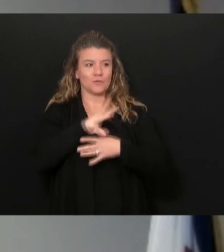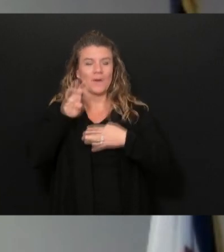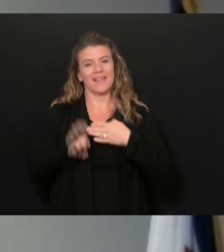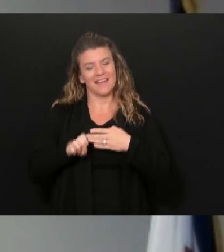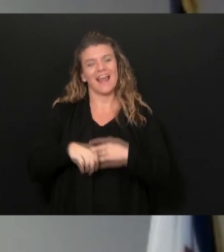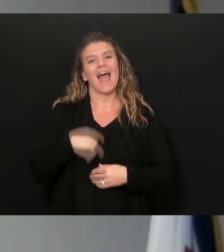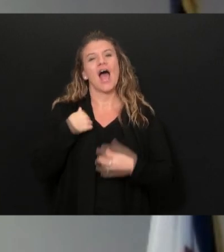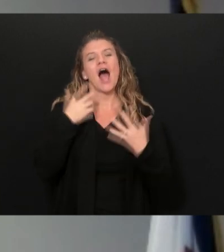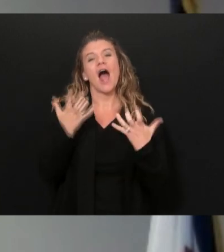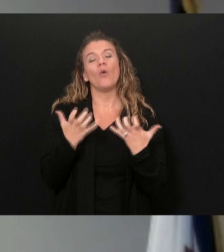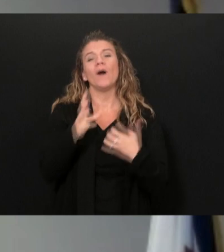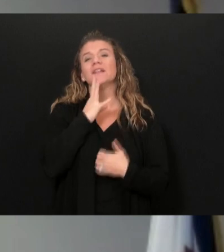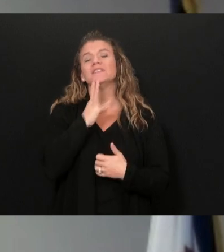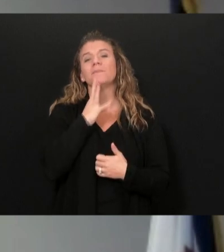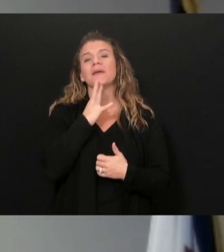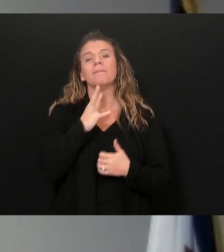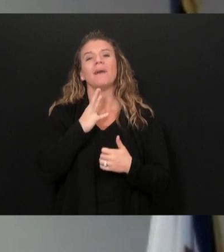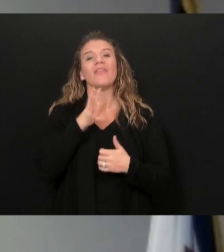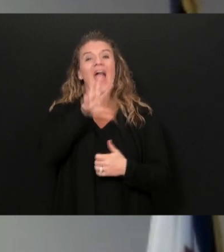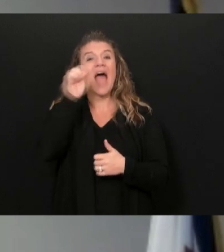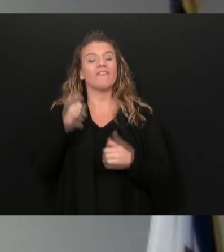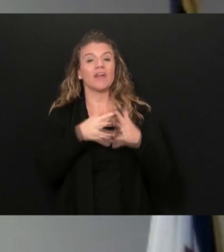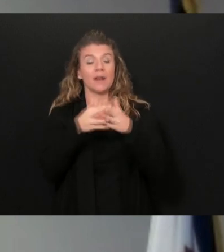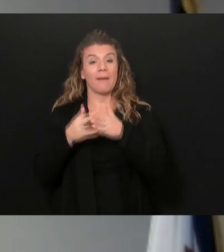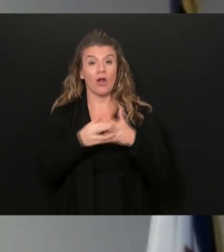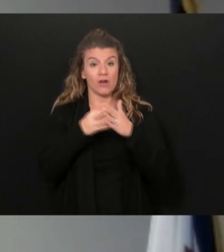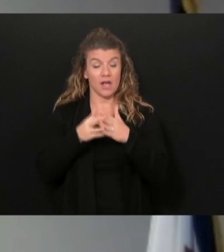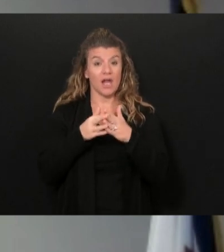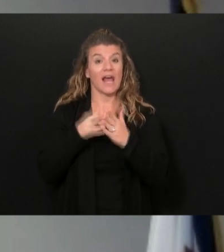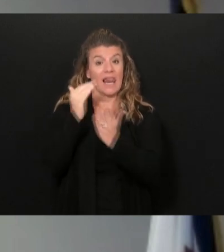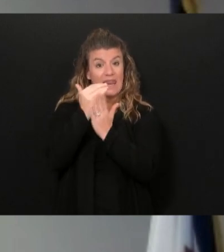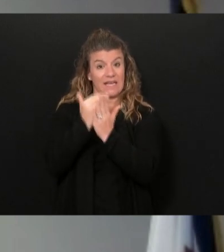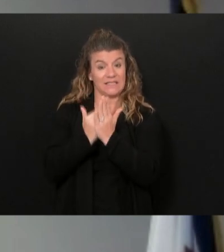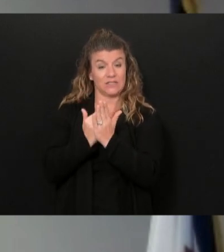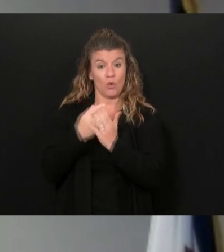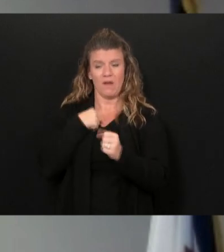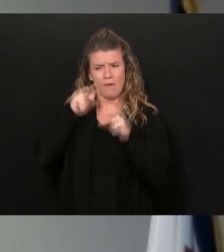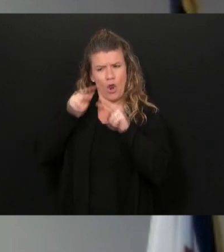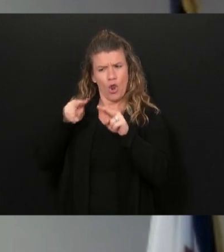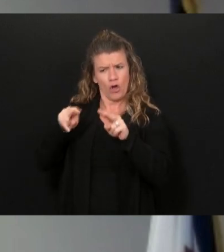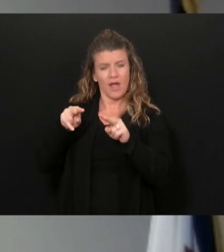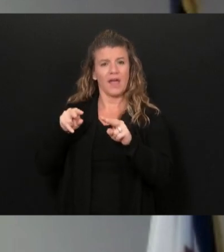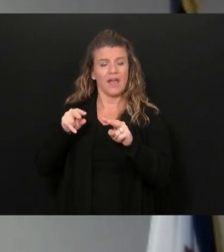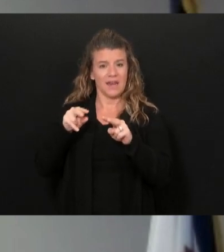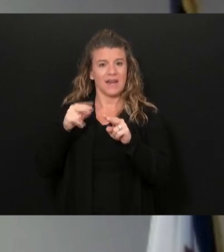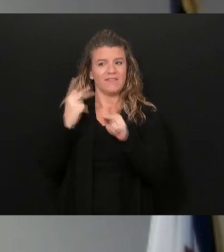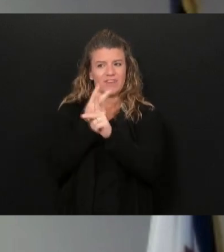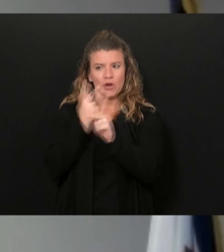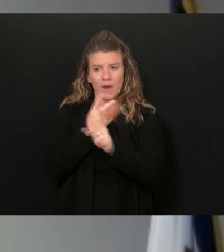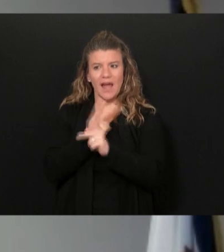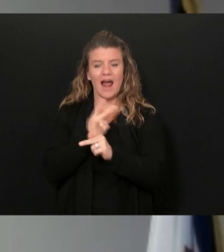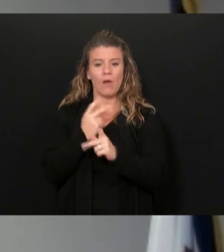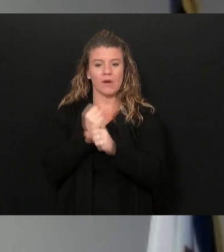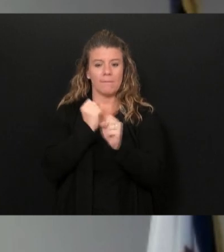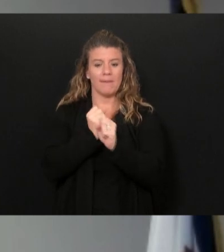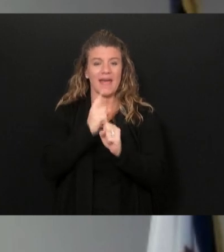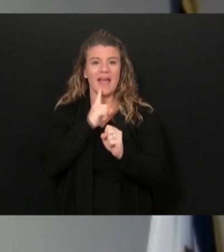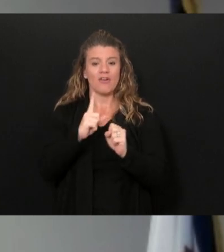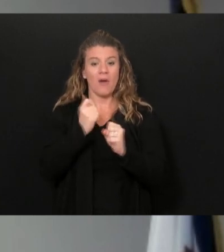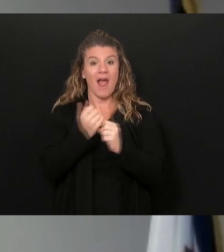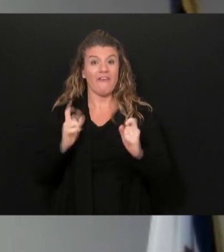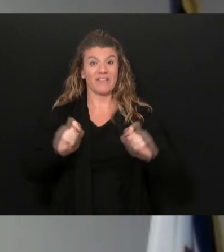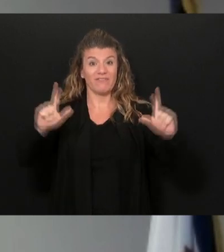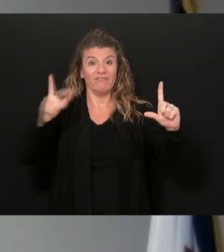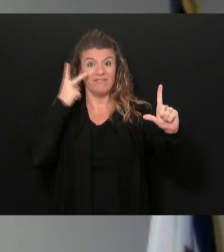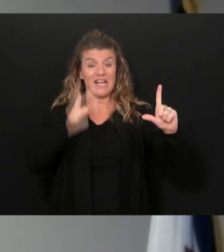wanted to speak a little bit about the African American data that we've been looking at and are going to be getting up and visible here. I think it's really